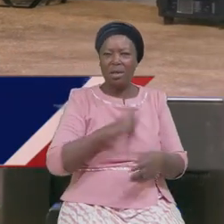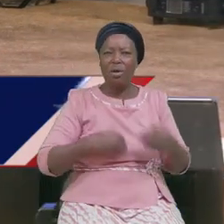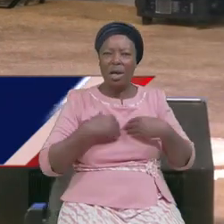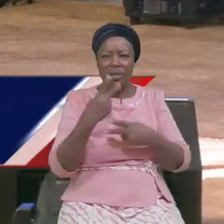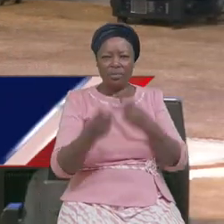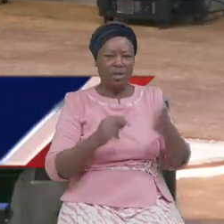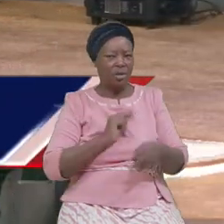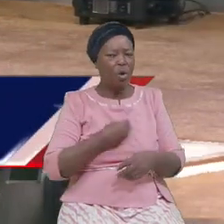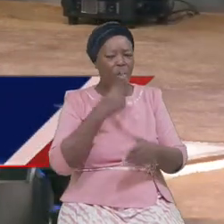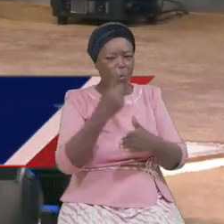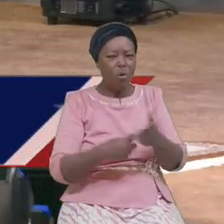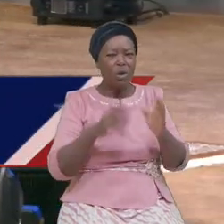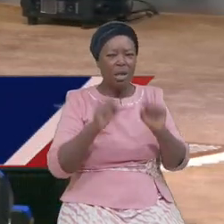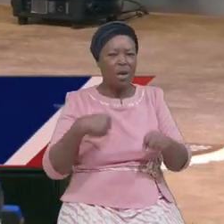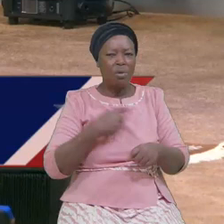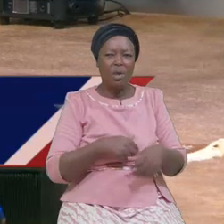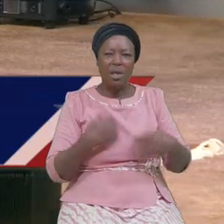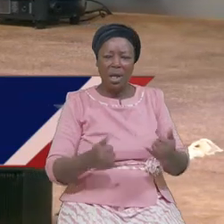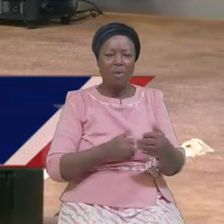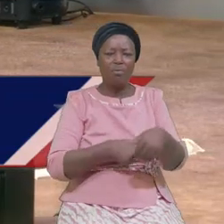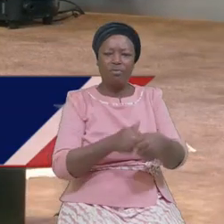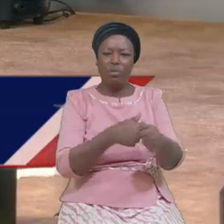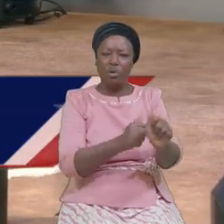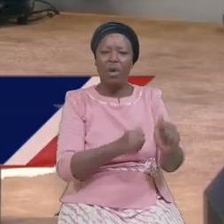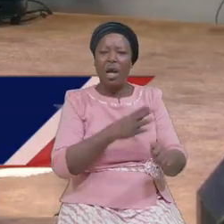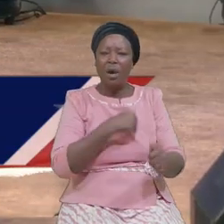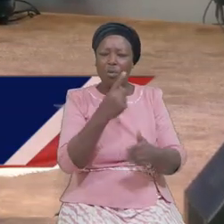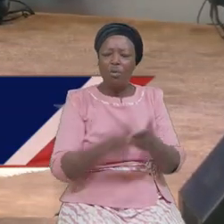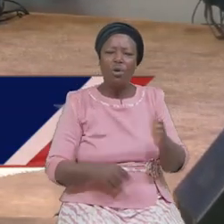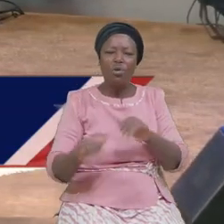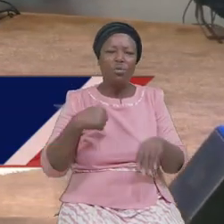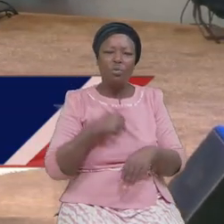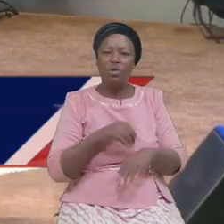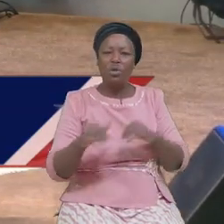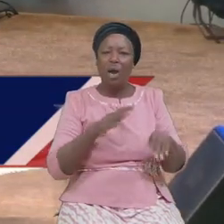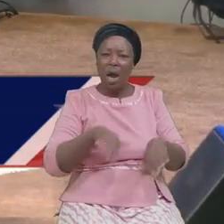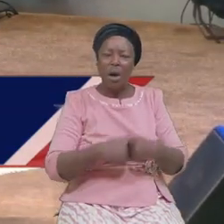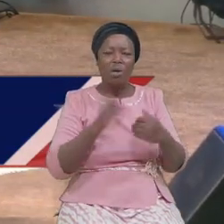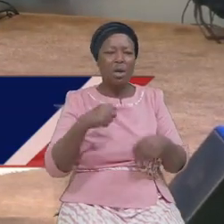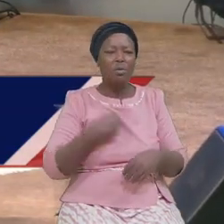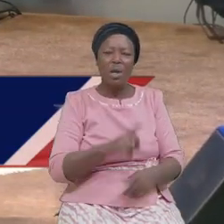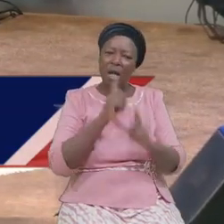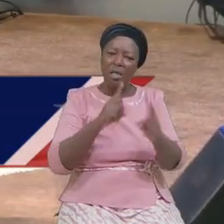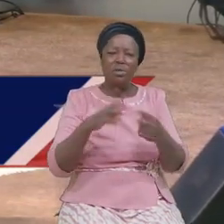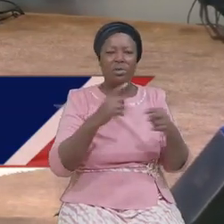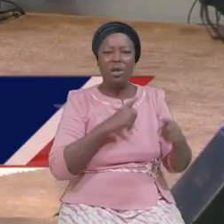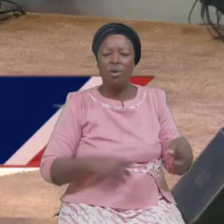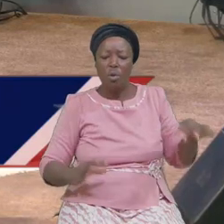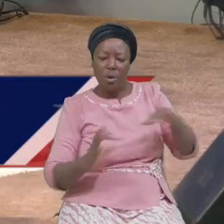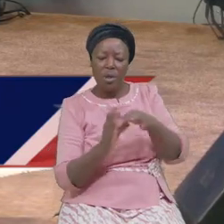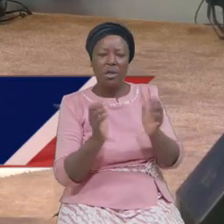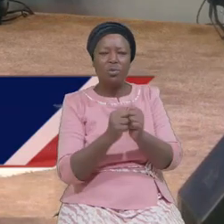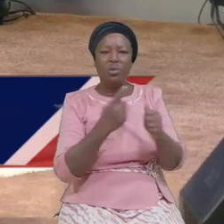we pursue? What do we do? How do we respond to the Lord, connect with the Lord,